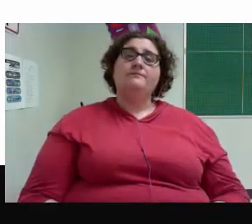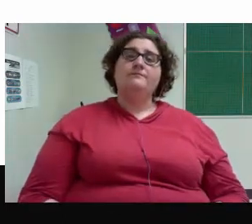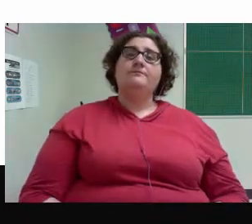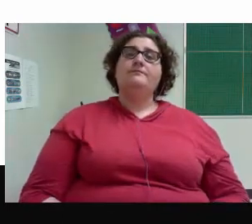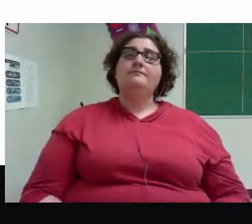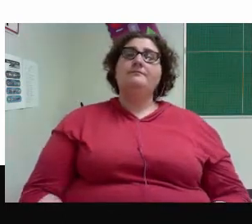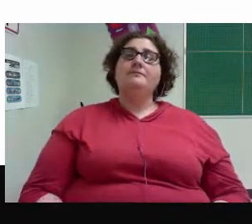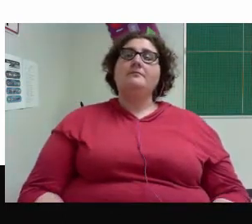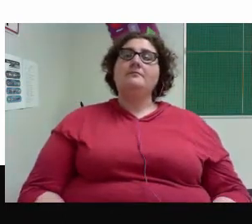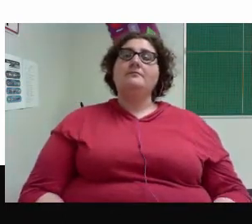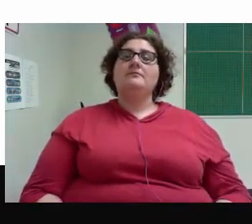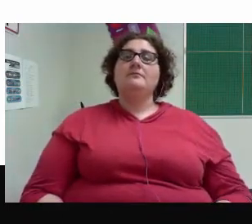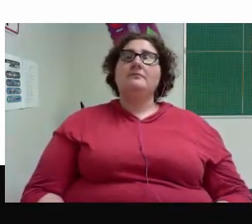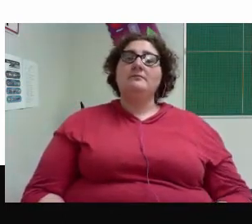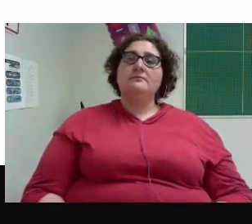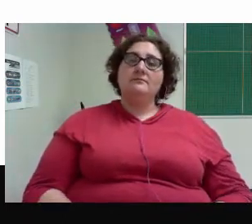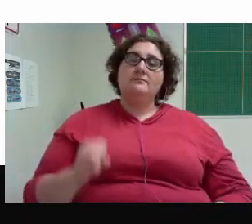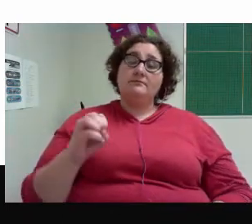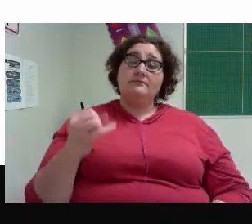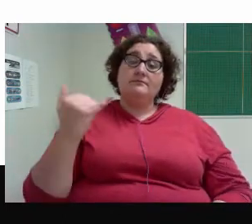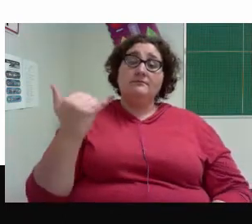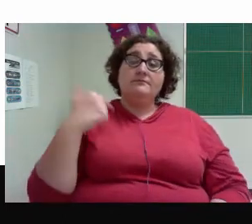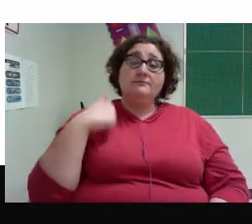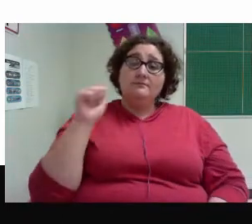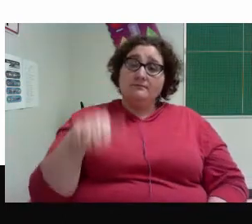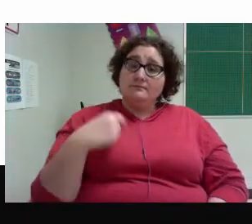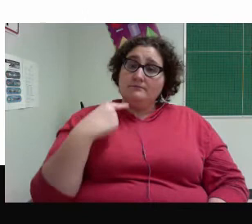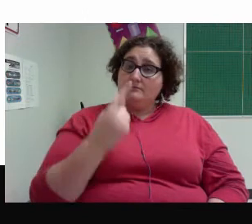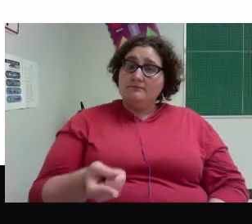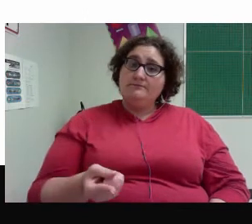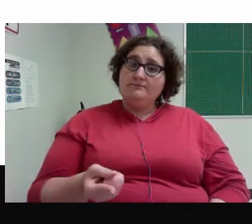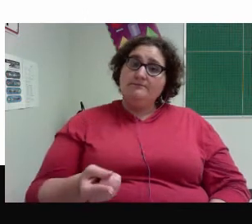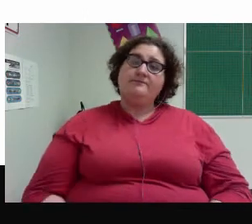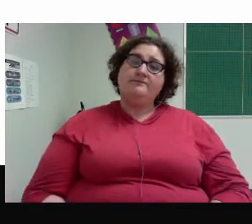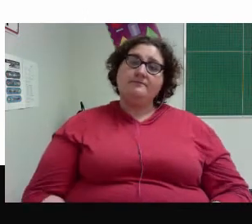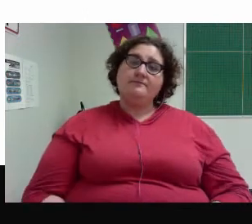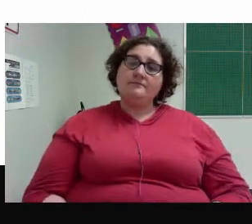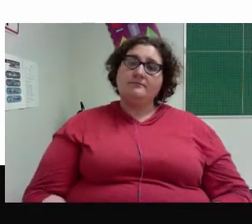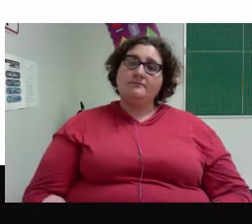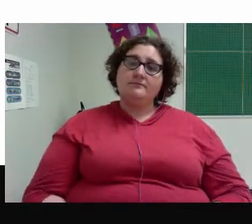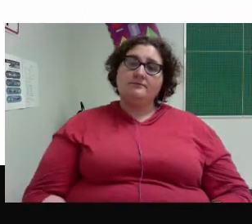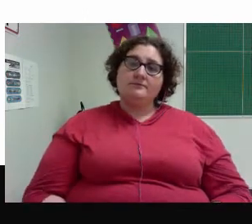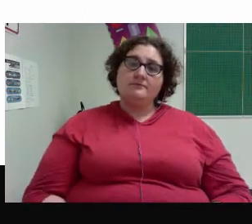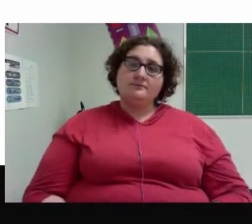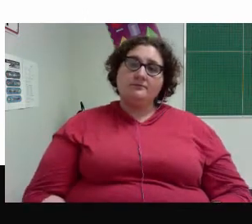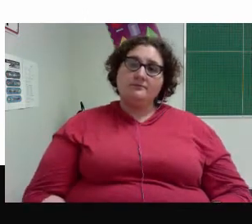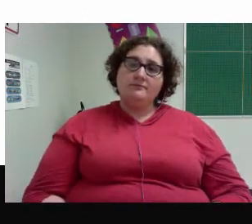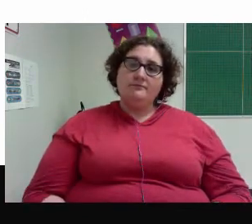So now I can say